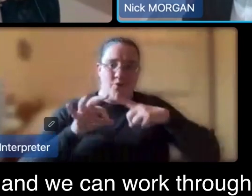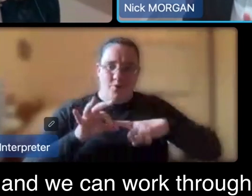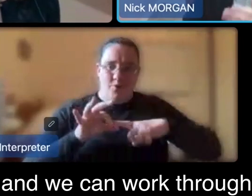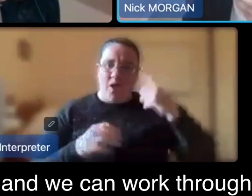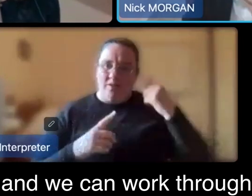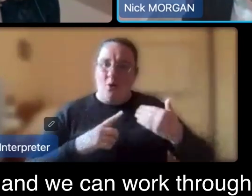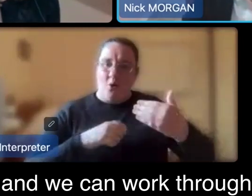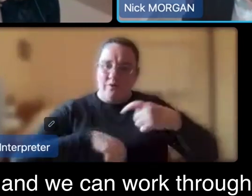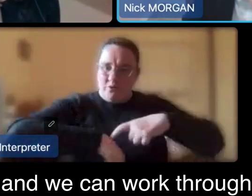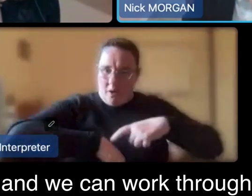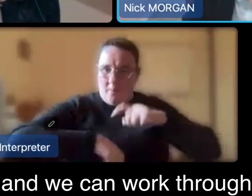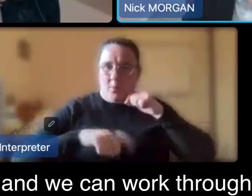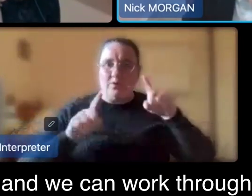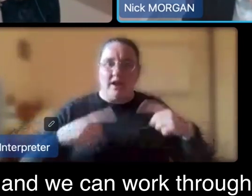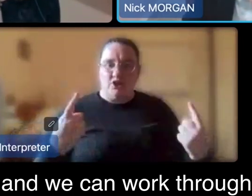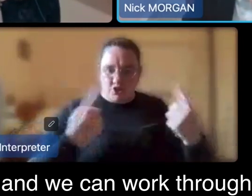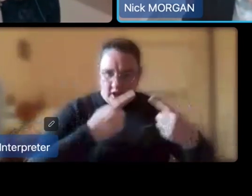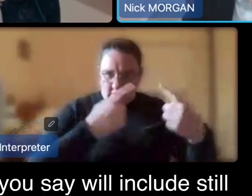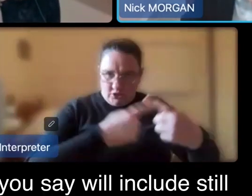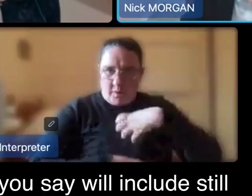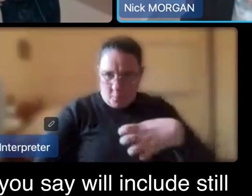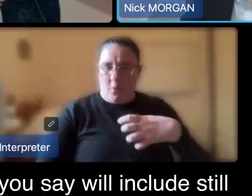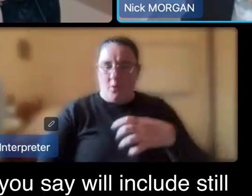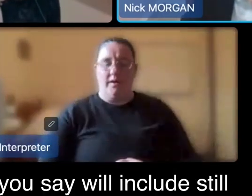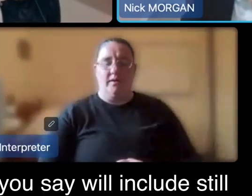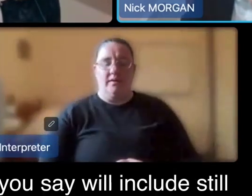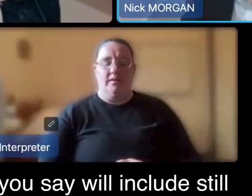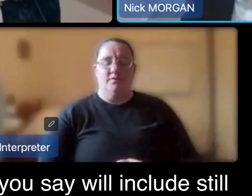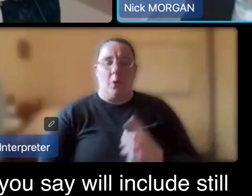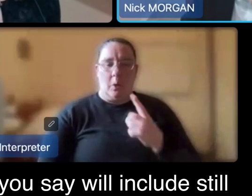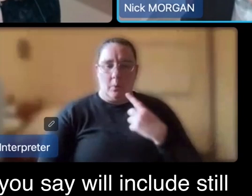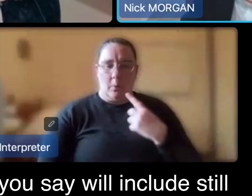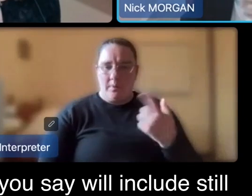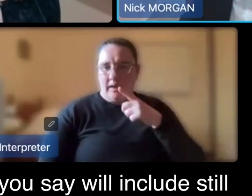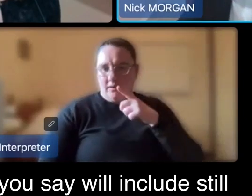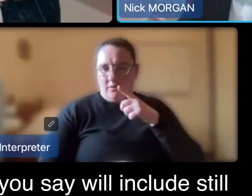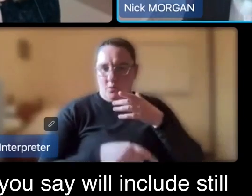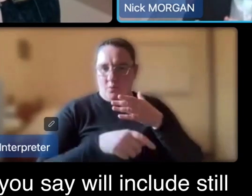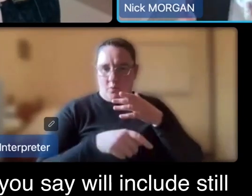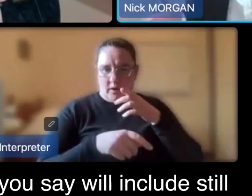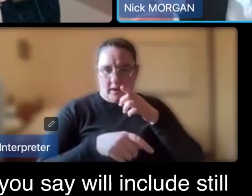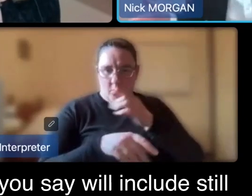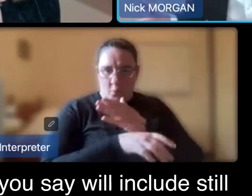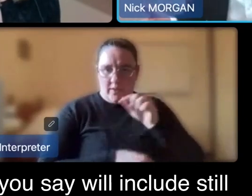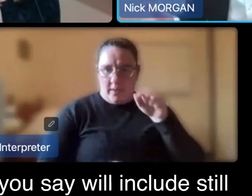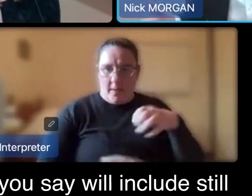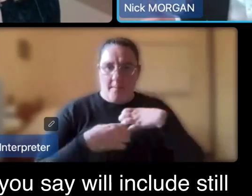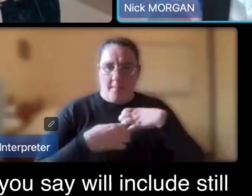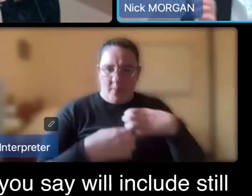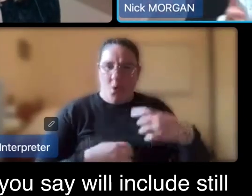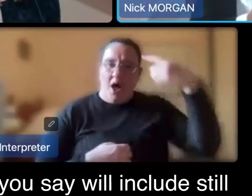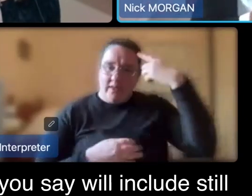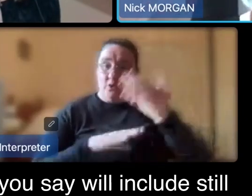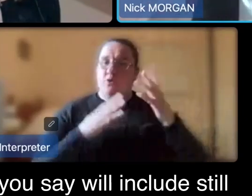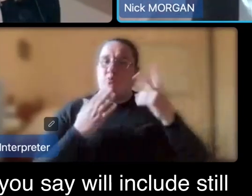changing more over time, and we can work through. I think from the new program, as you say, will